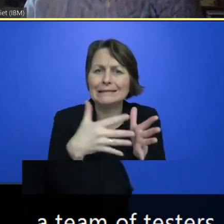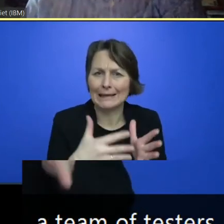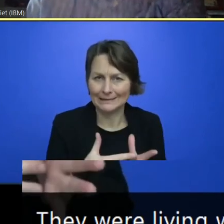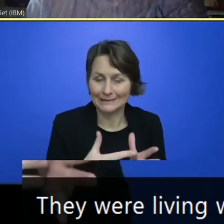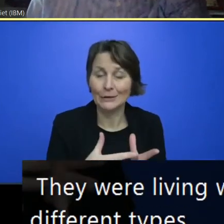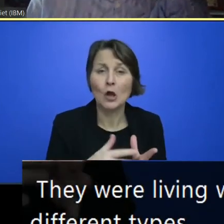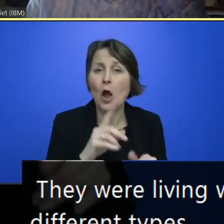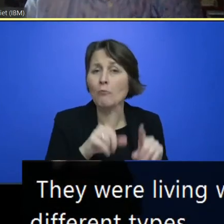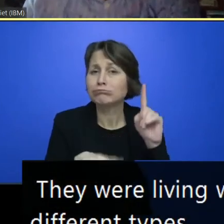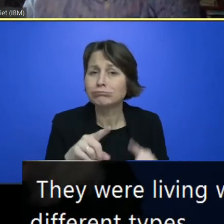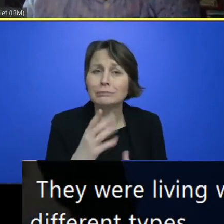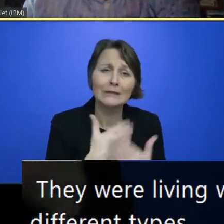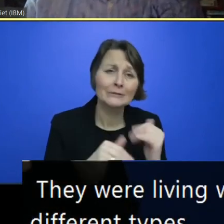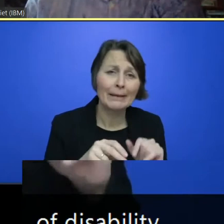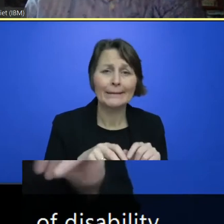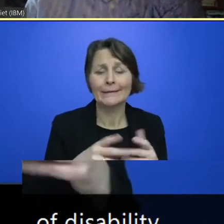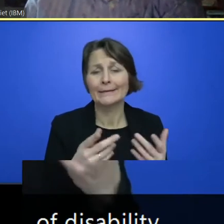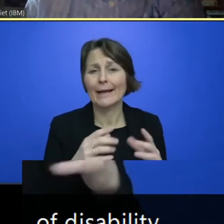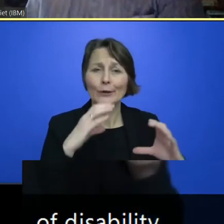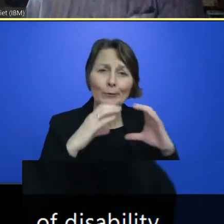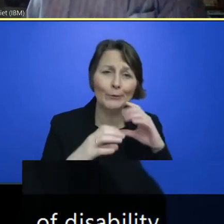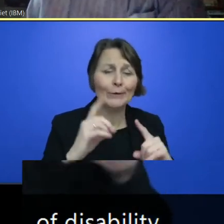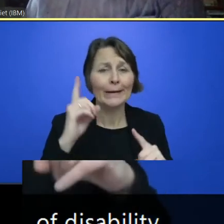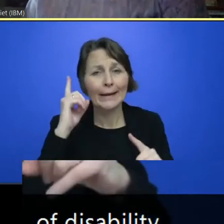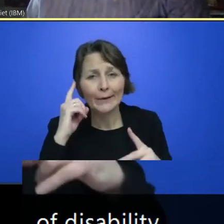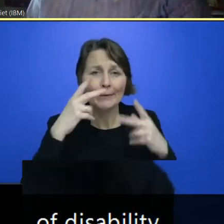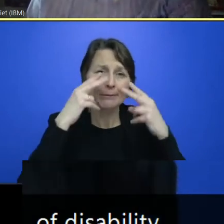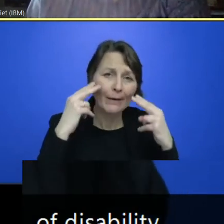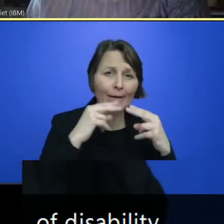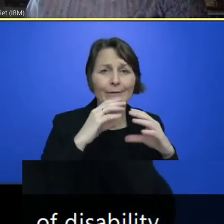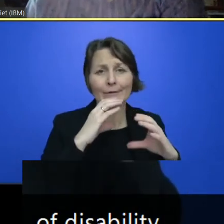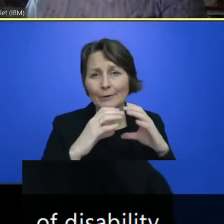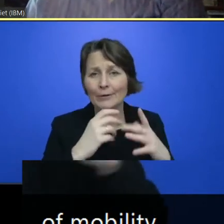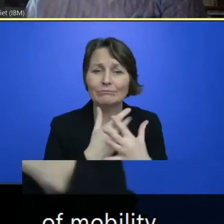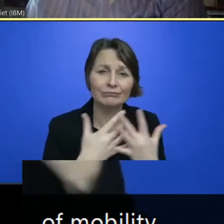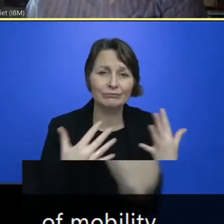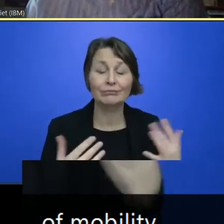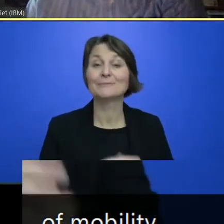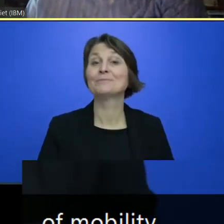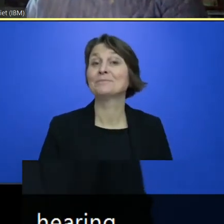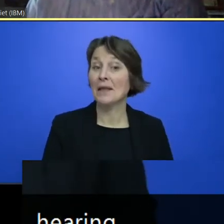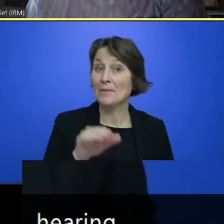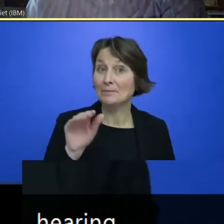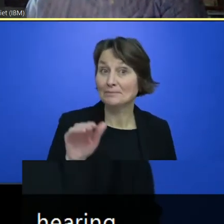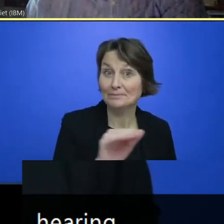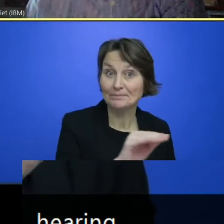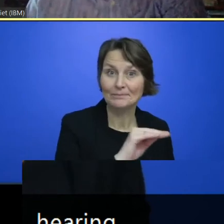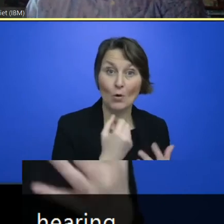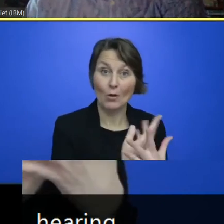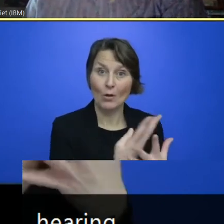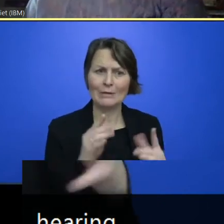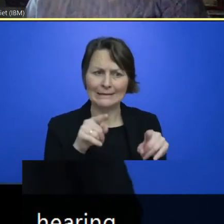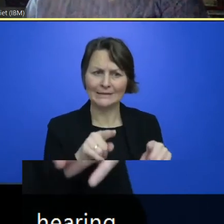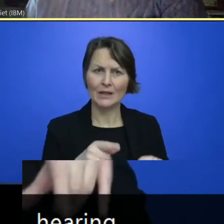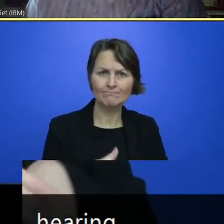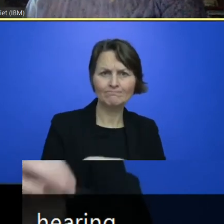blind, mobility, cognitive, hearing, whatever. And we asked them to play an active role in testing